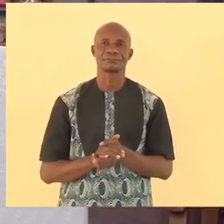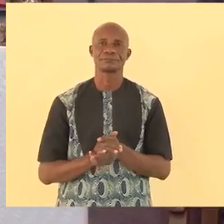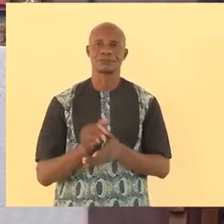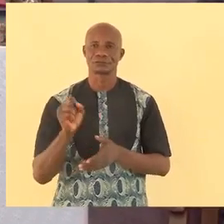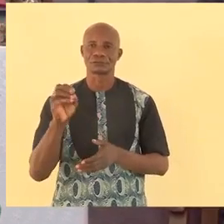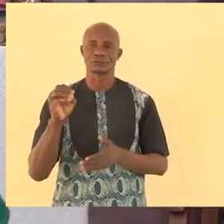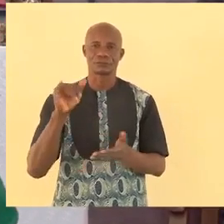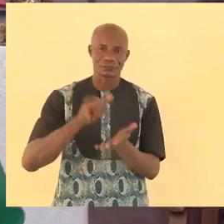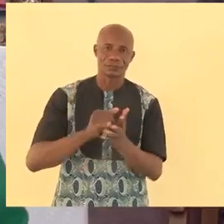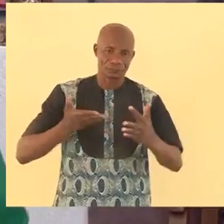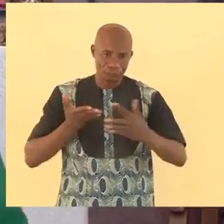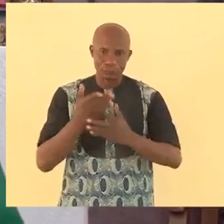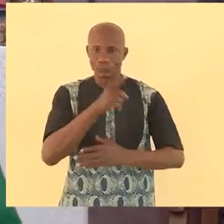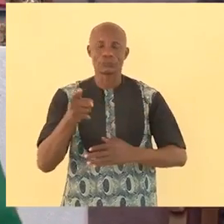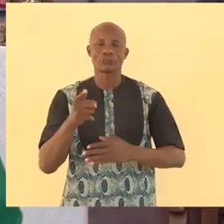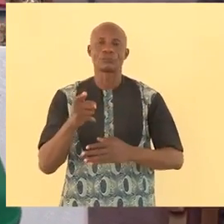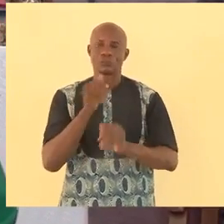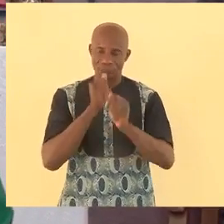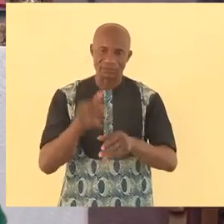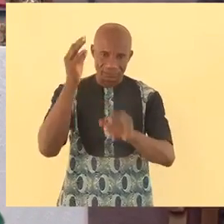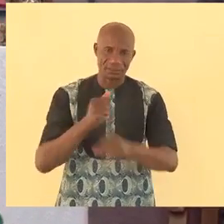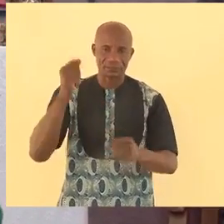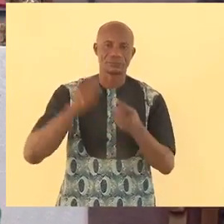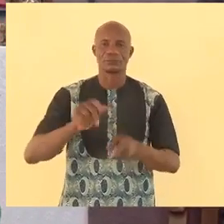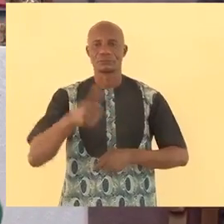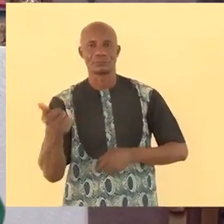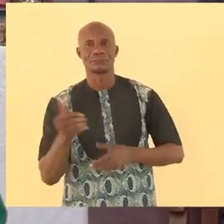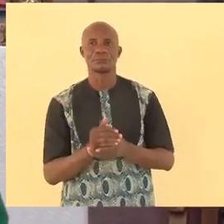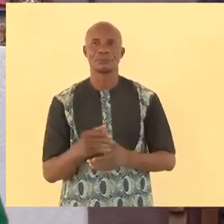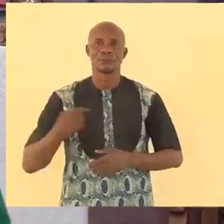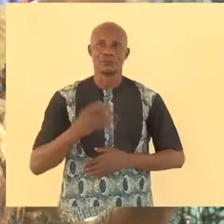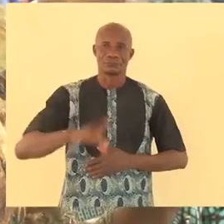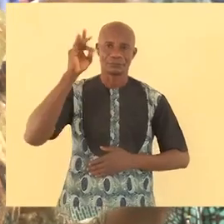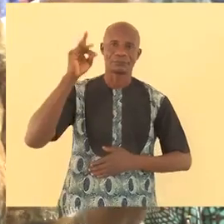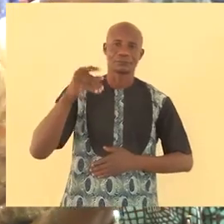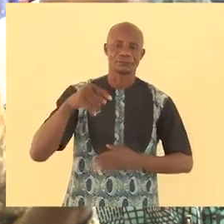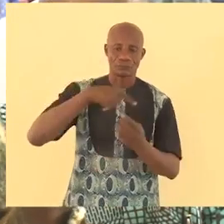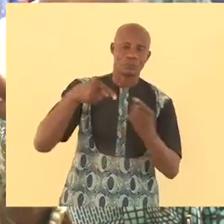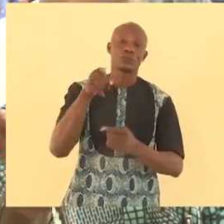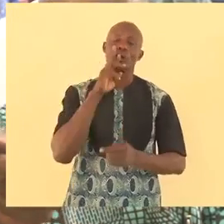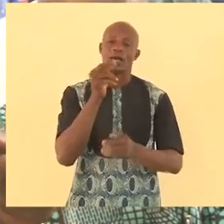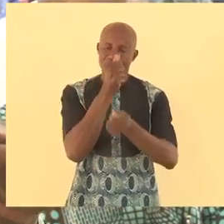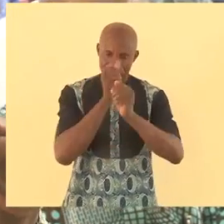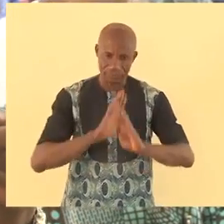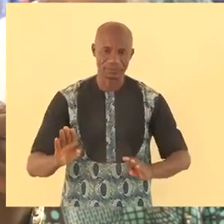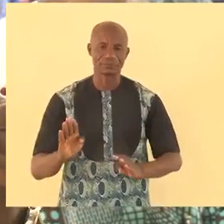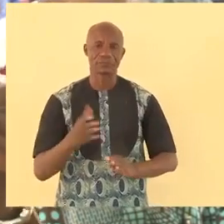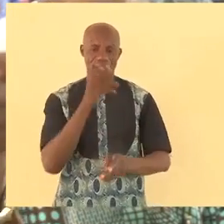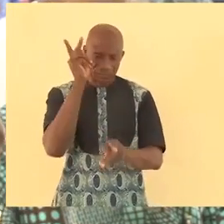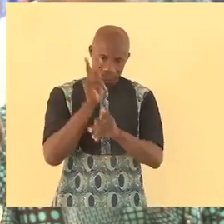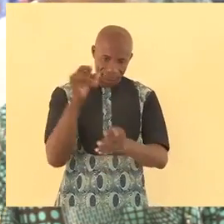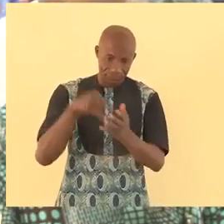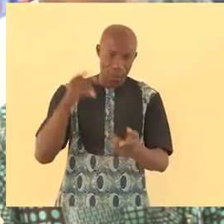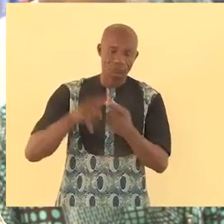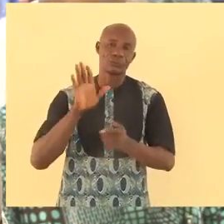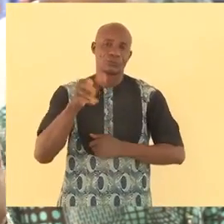others. Yes, so that through you, the blessings would get to others. To others. Okay? So you find that when you are blessed and